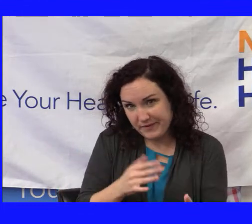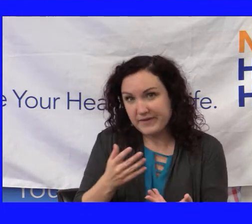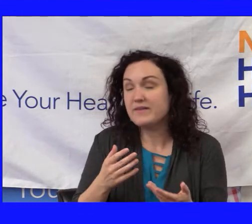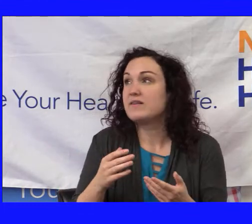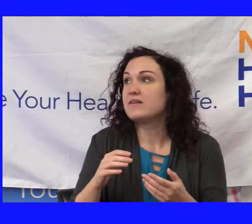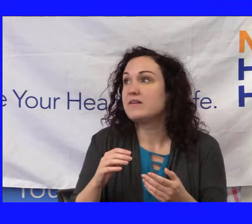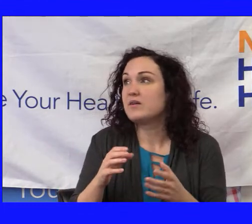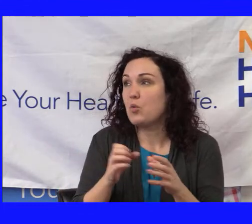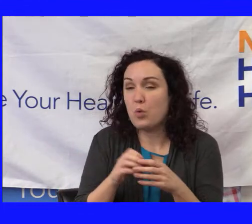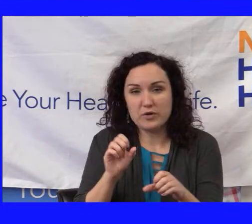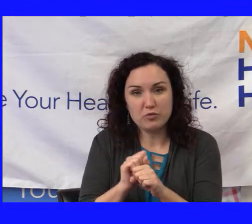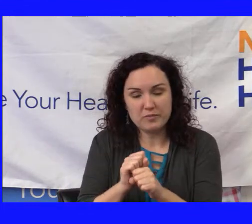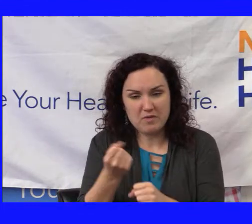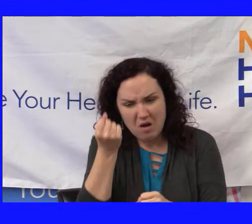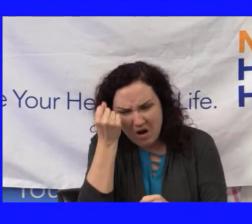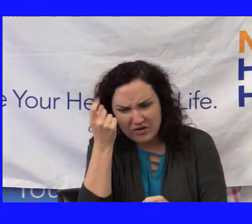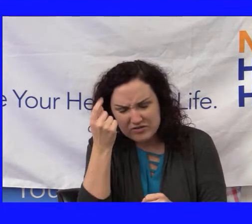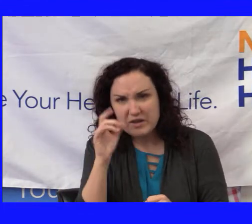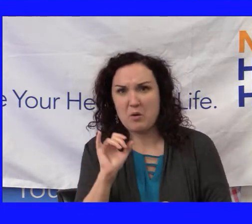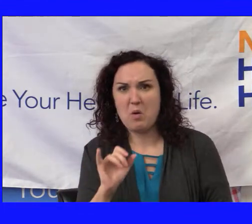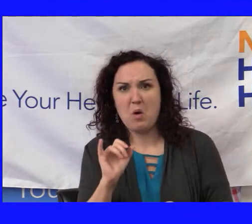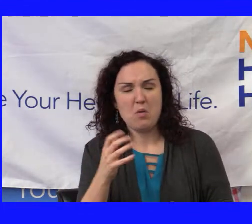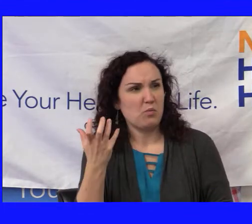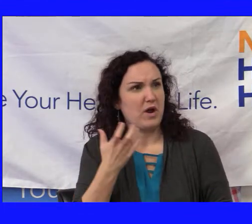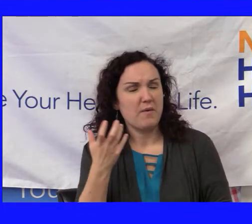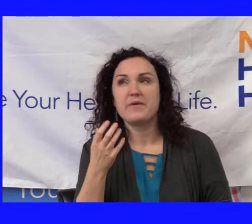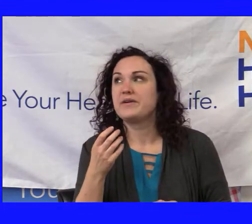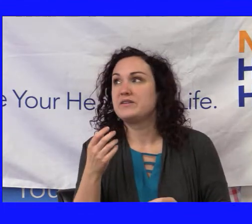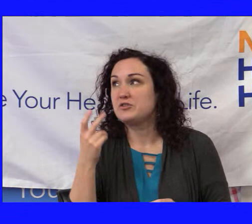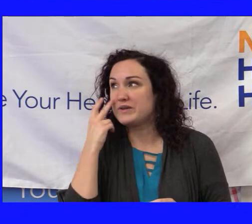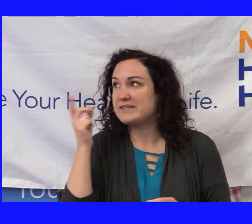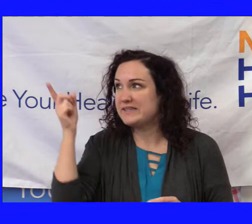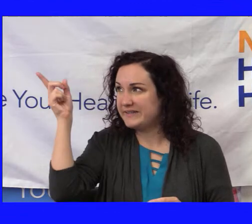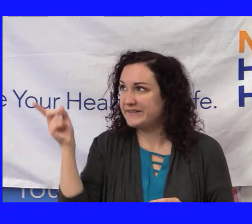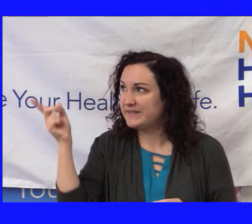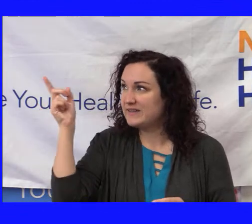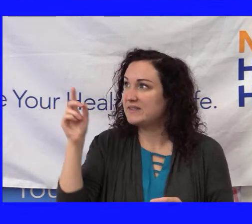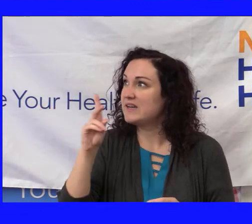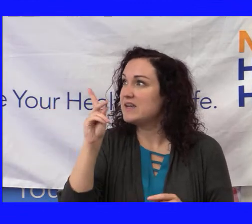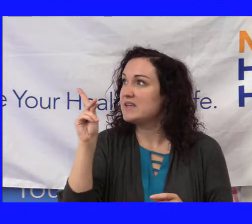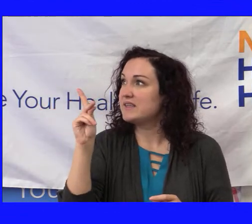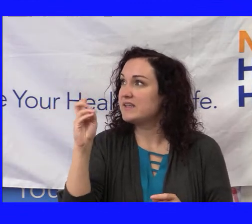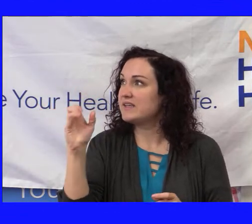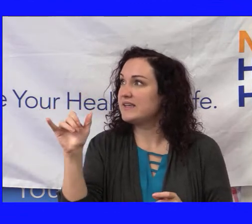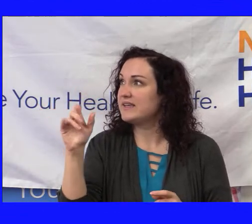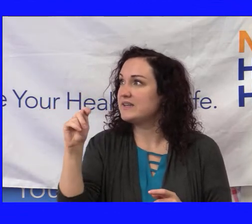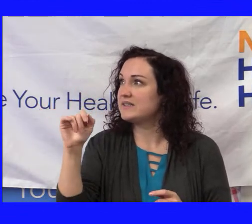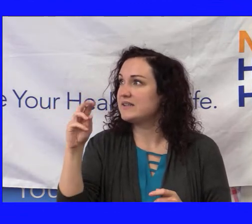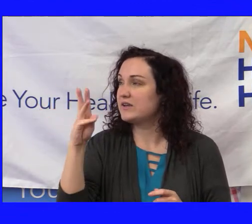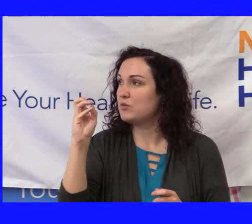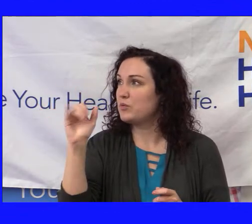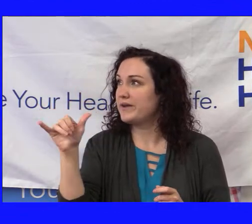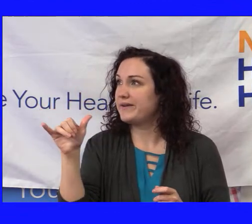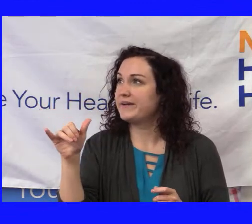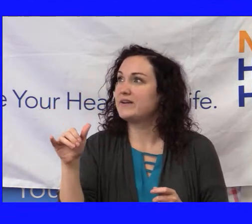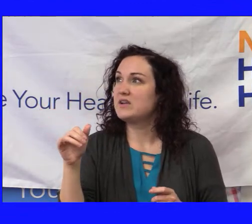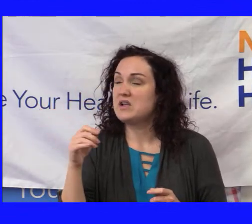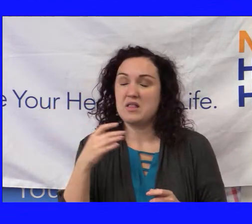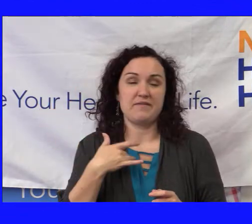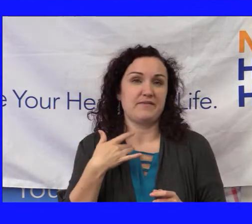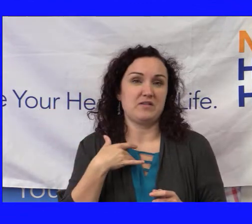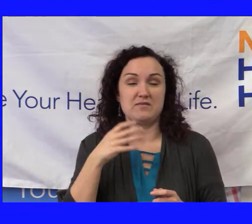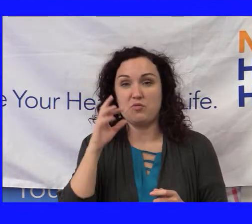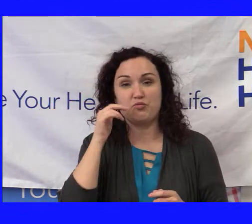work group came to an understanding that they did not believe, as you can see in the key takeaway, they thought that the inclusion of race was fraught with bias and had